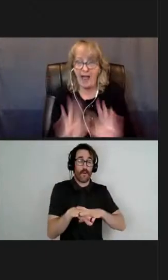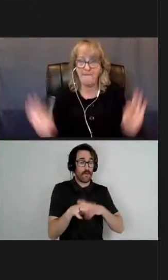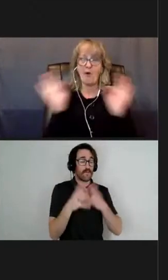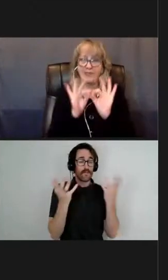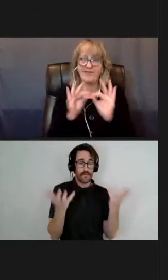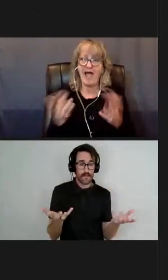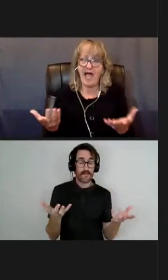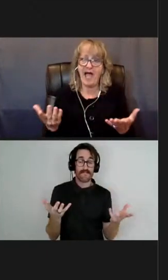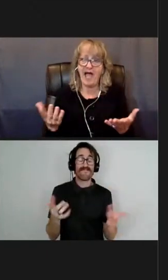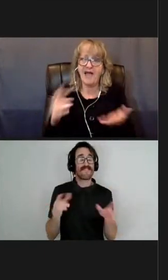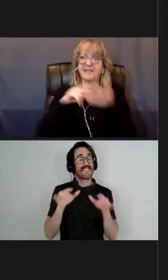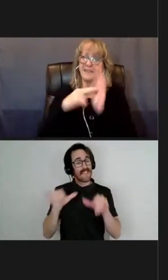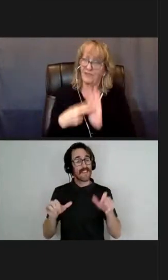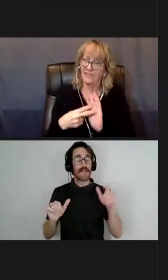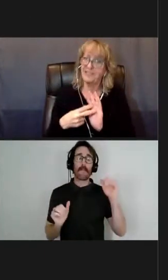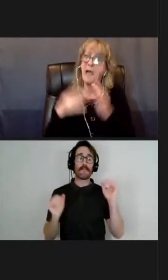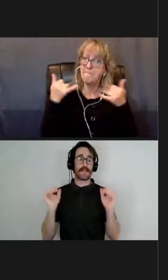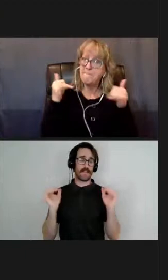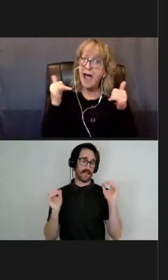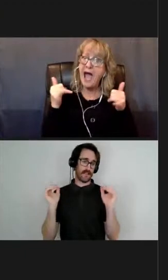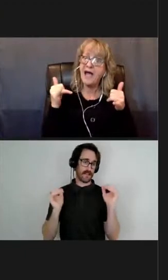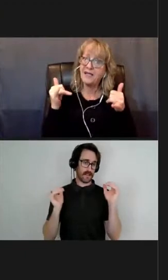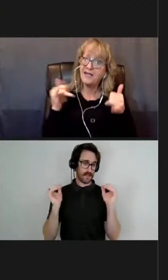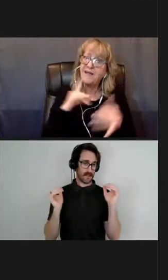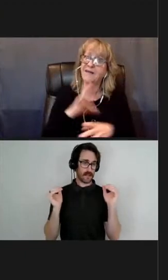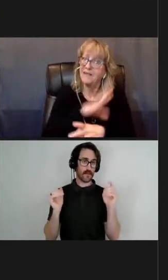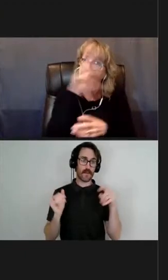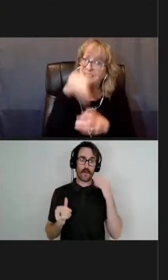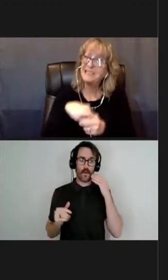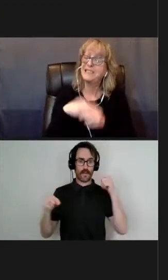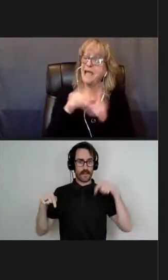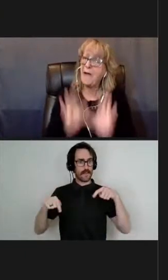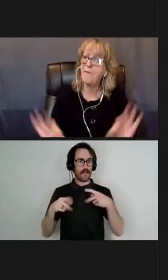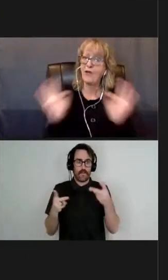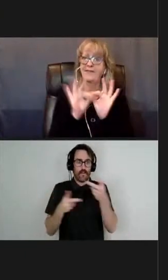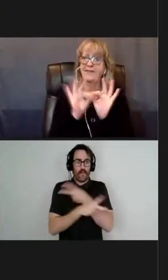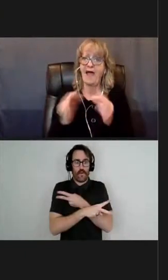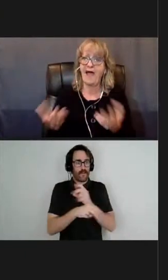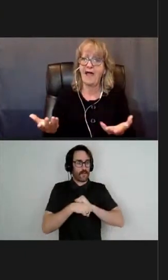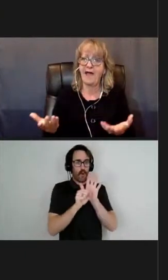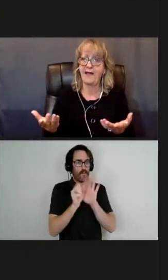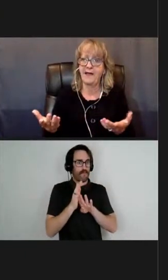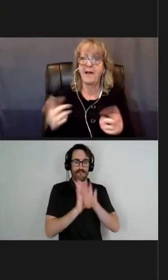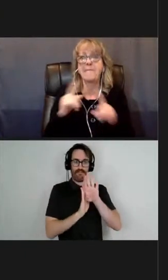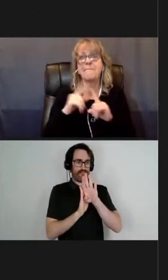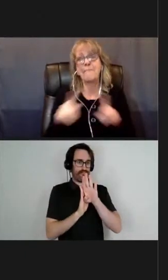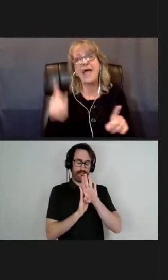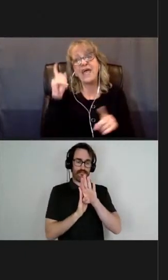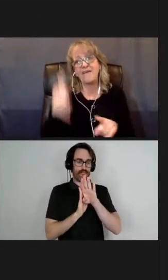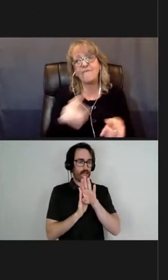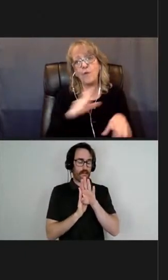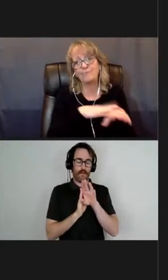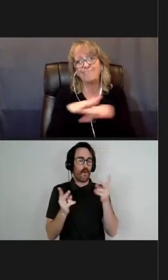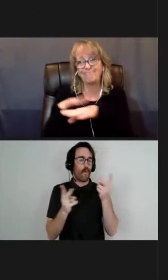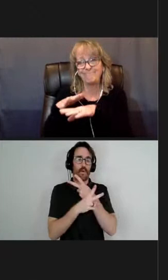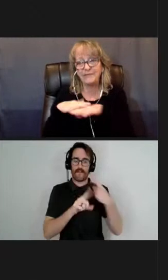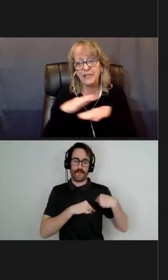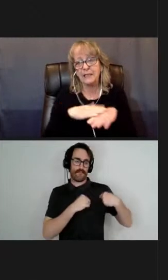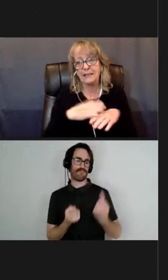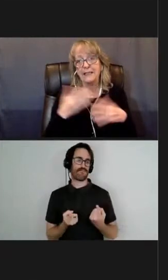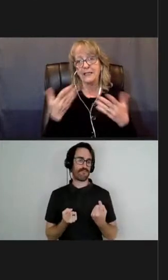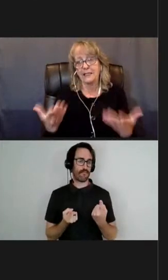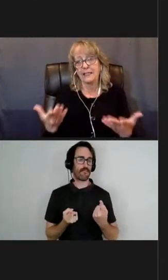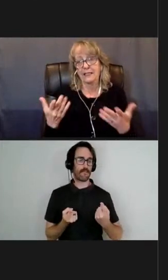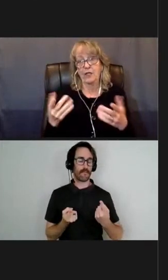we also have to balance that within the fact that we're in the biggest resurgence that we've ever experienced. And one of the things that